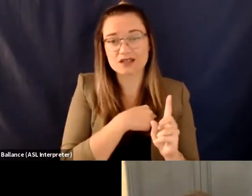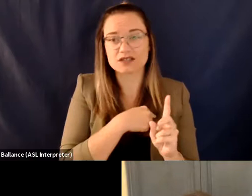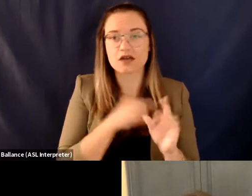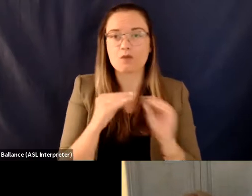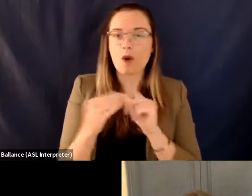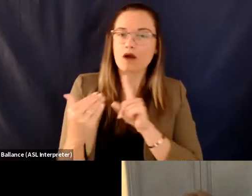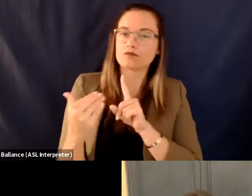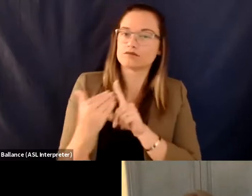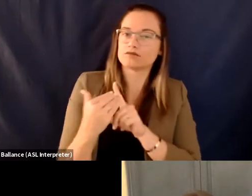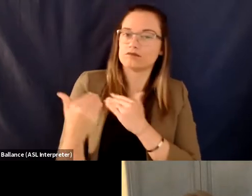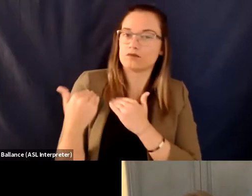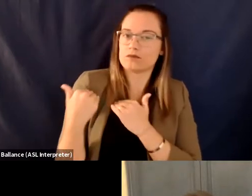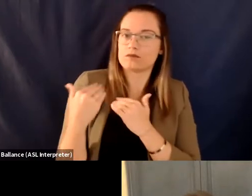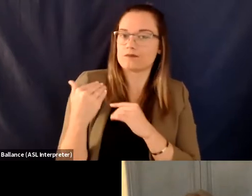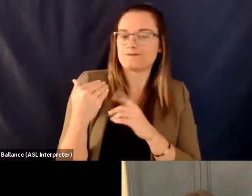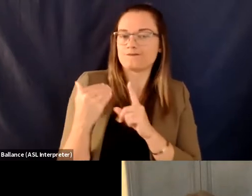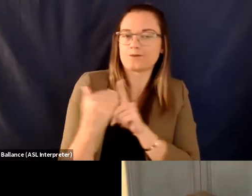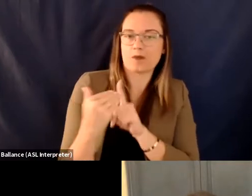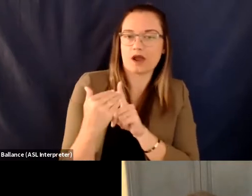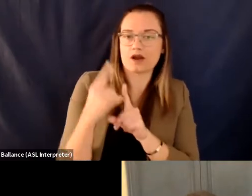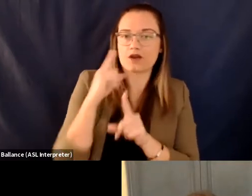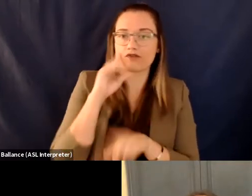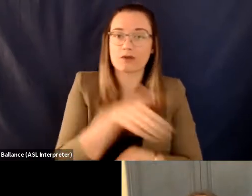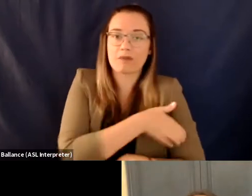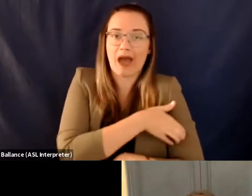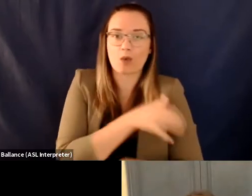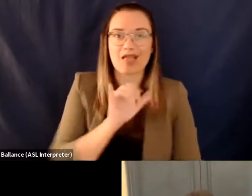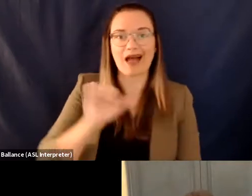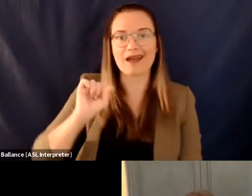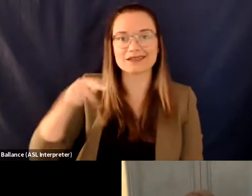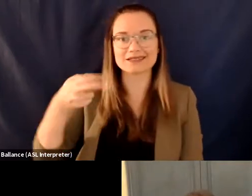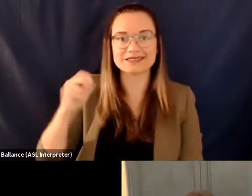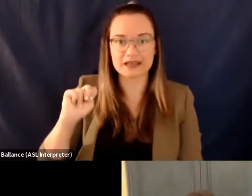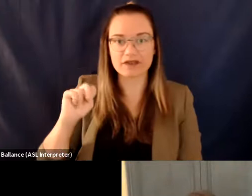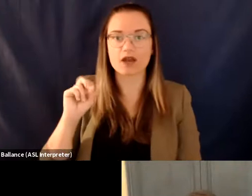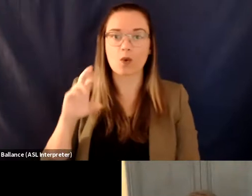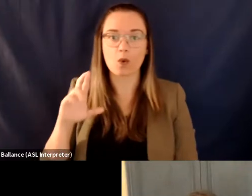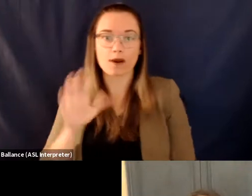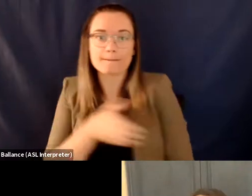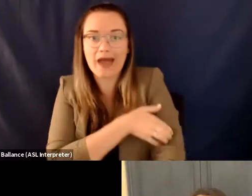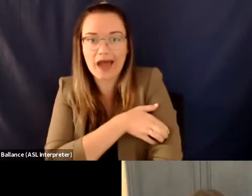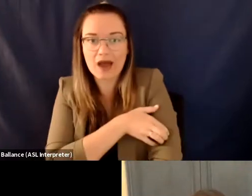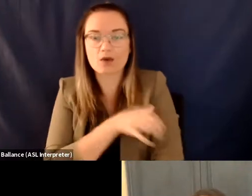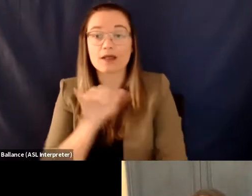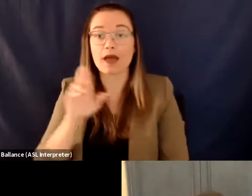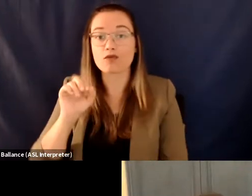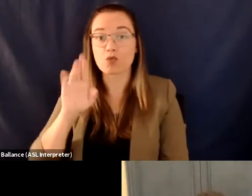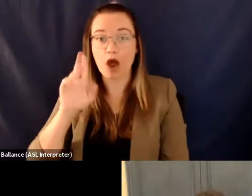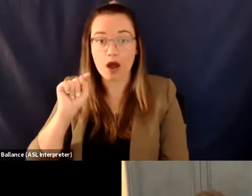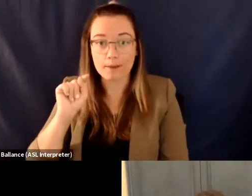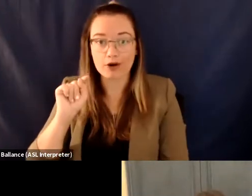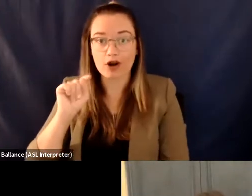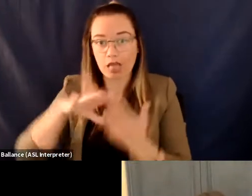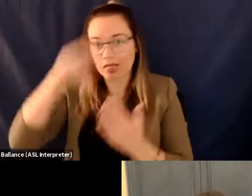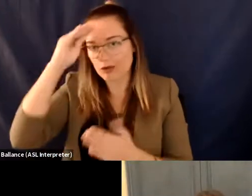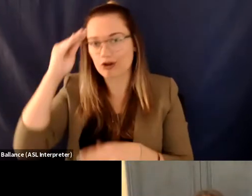reminder of the power of somebody like Stephen, or the power of somebody like Robert, learning in